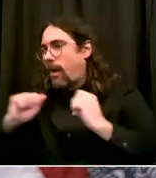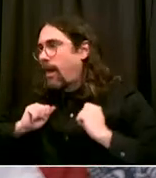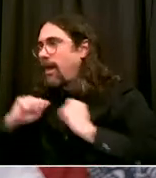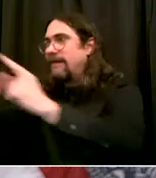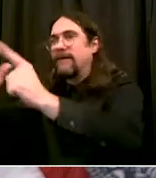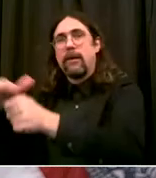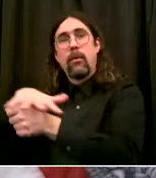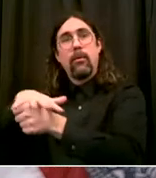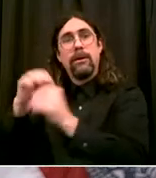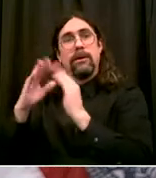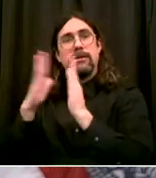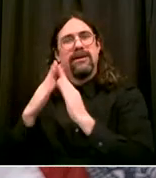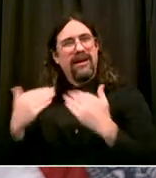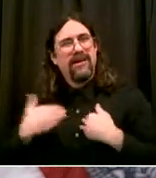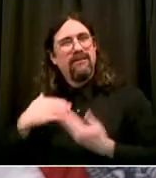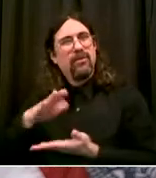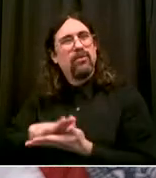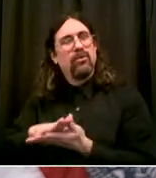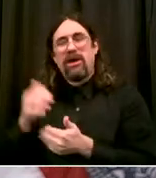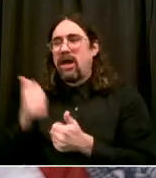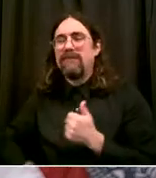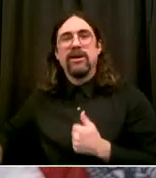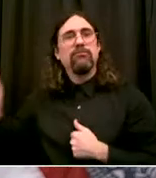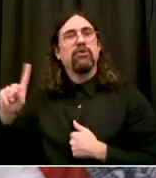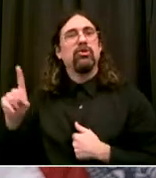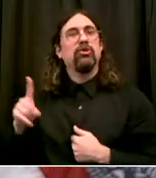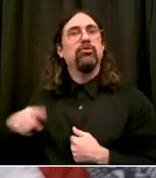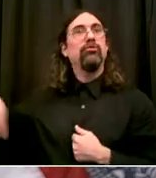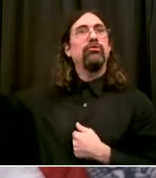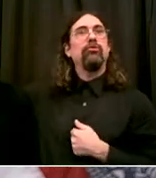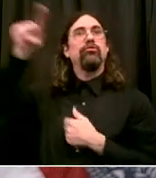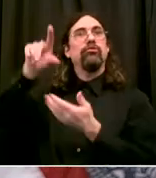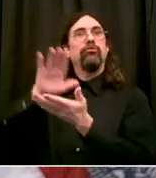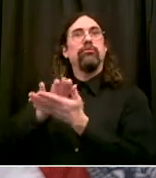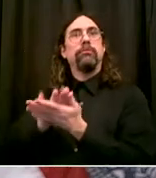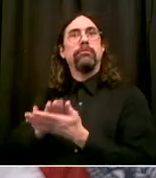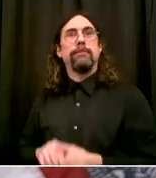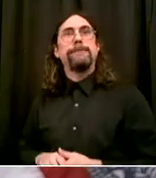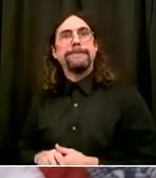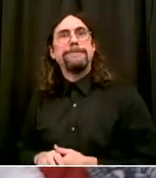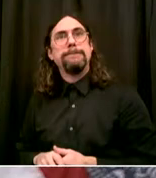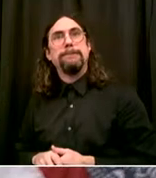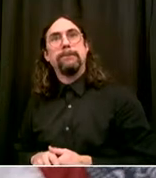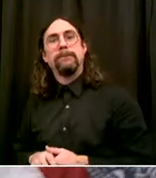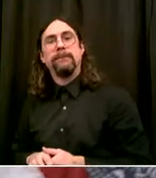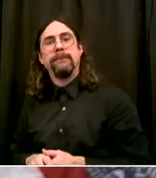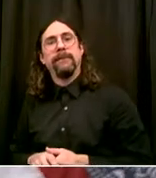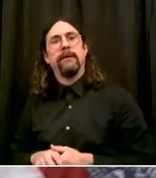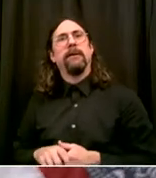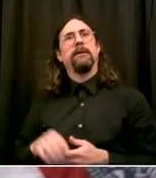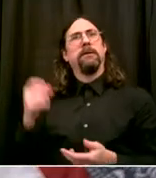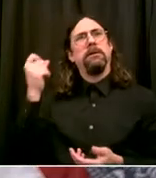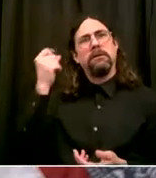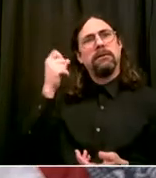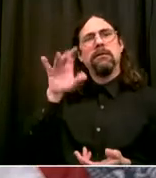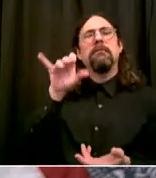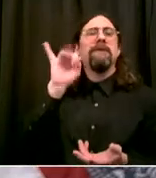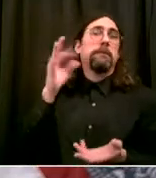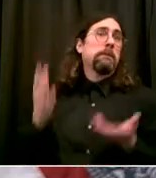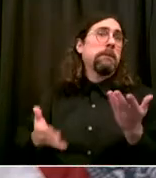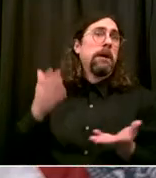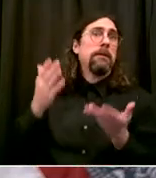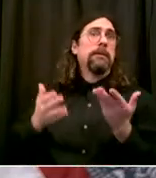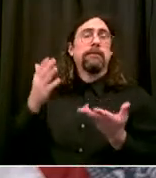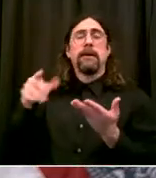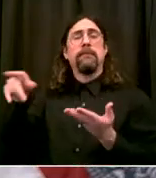we can still do vaccinations on a weekend. Public housing, again, you have community centers. We can dedicate space specifically